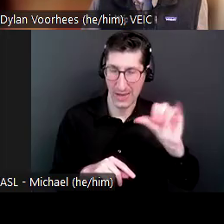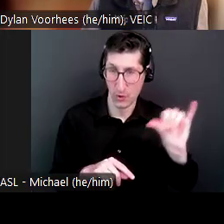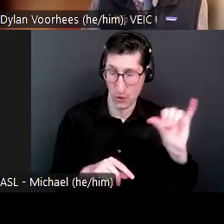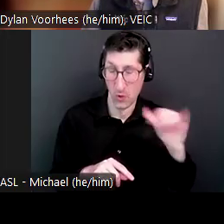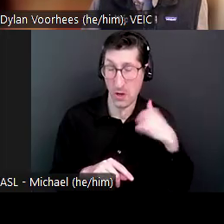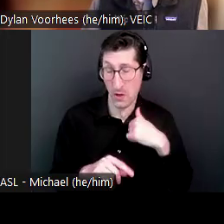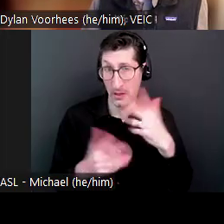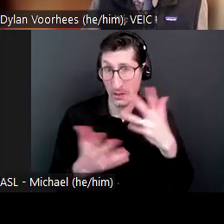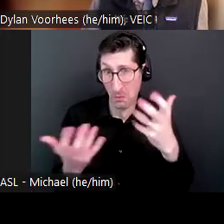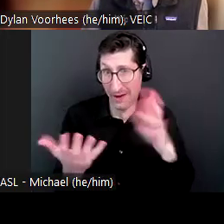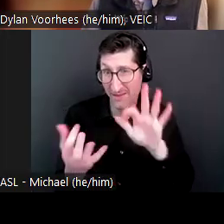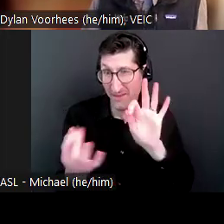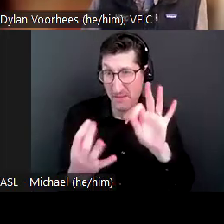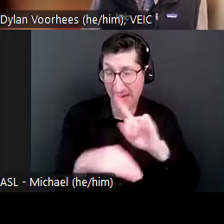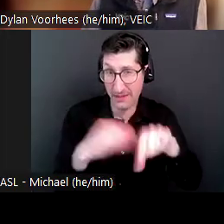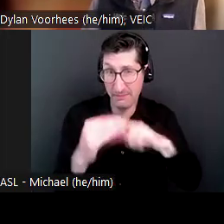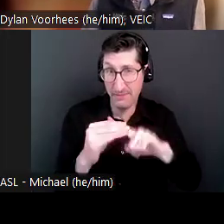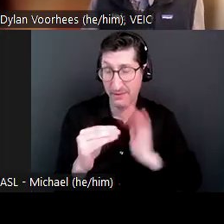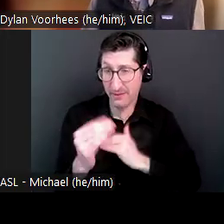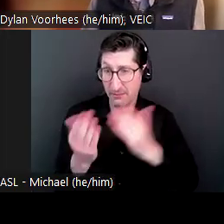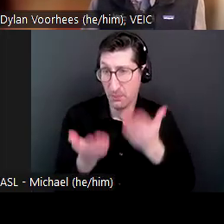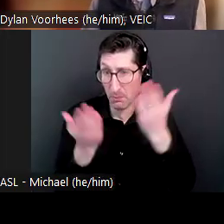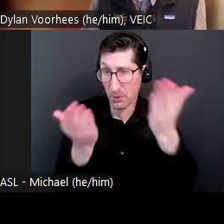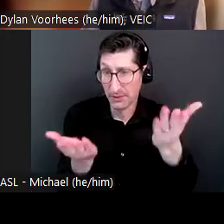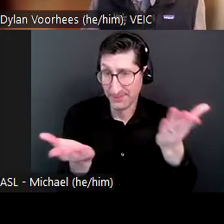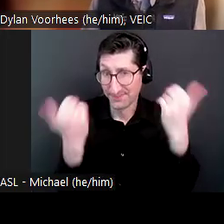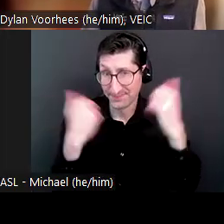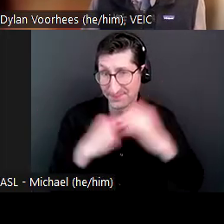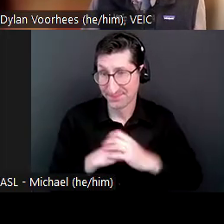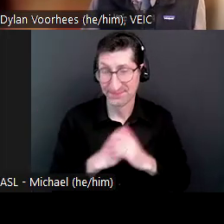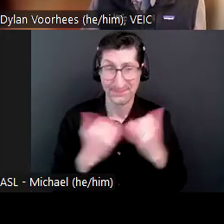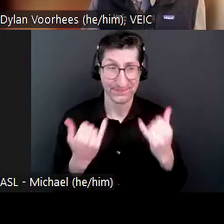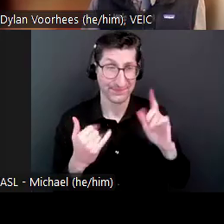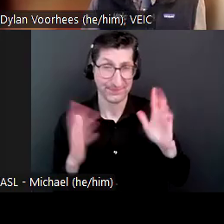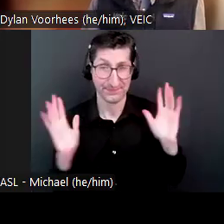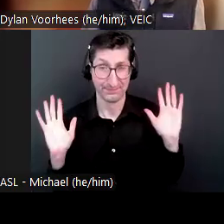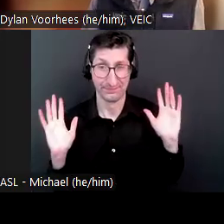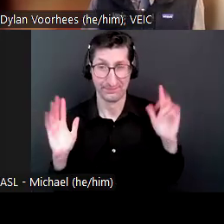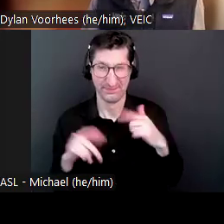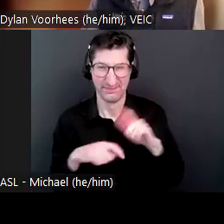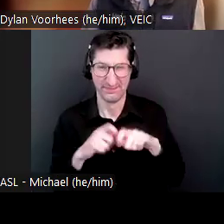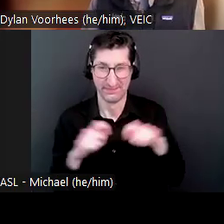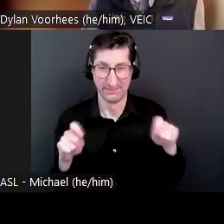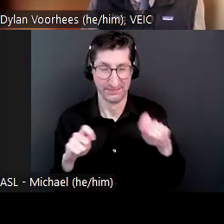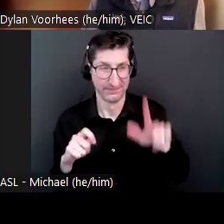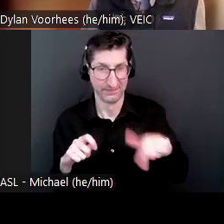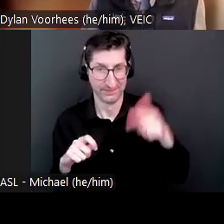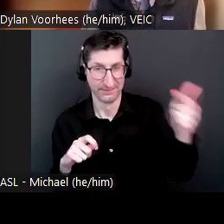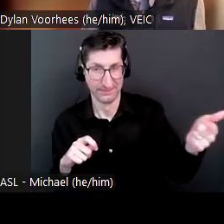interested in feedback about the proposal. And with that, I will turn the control and microphone back over